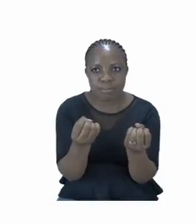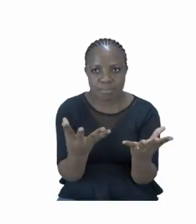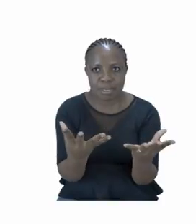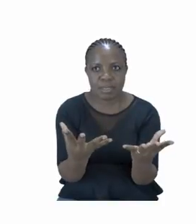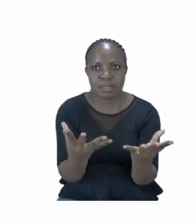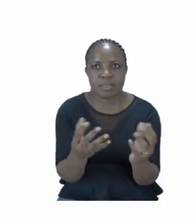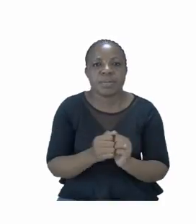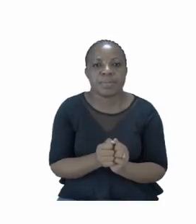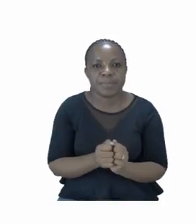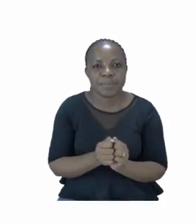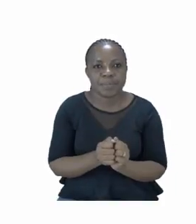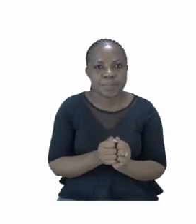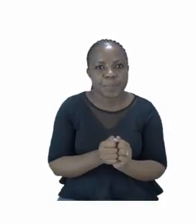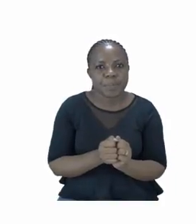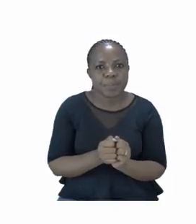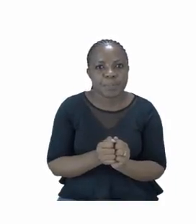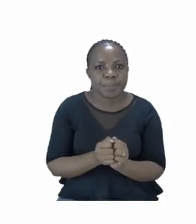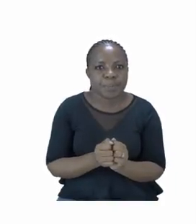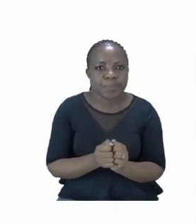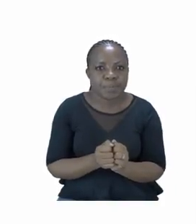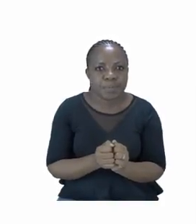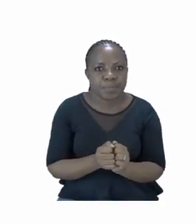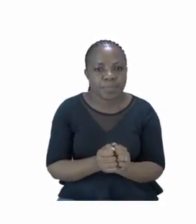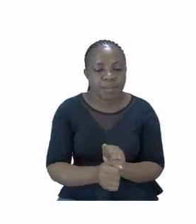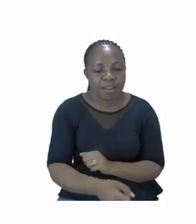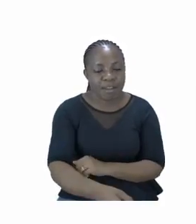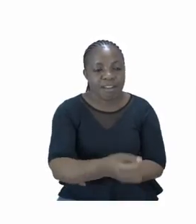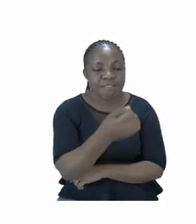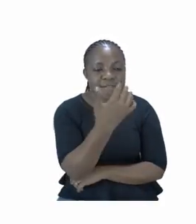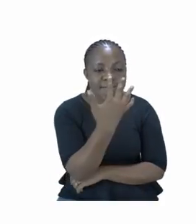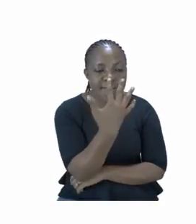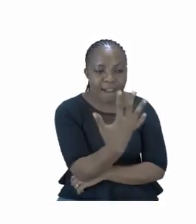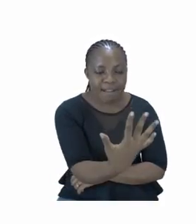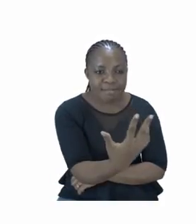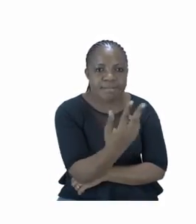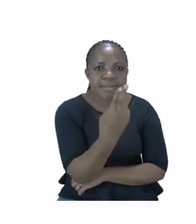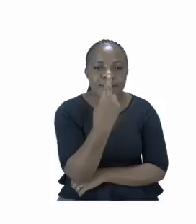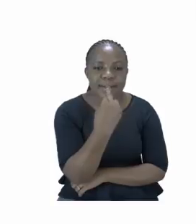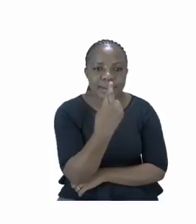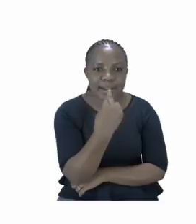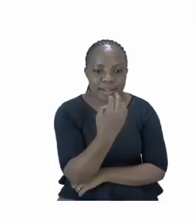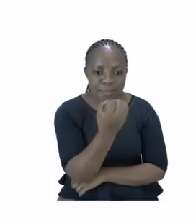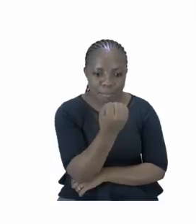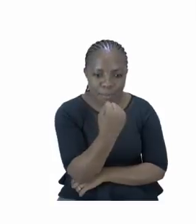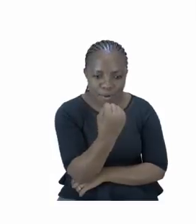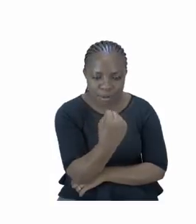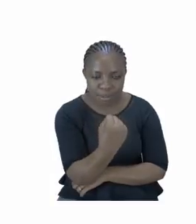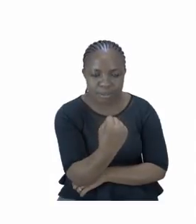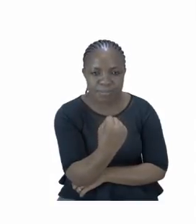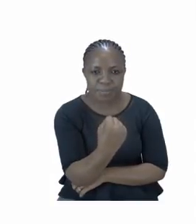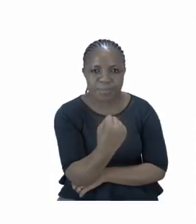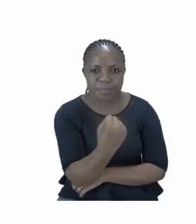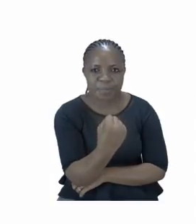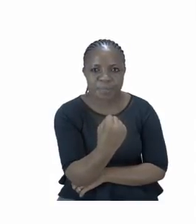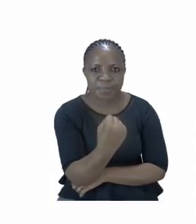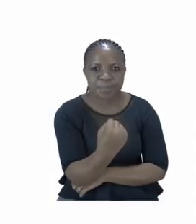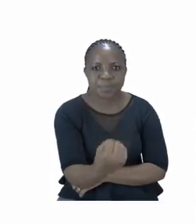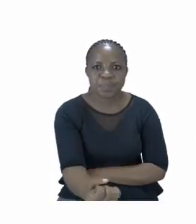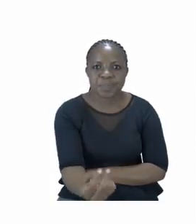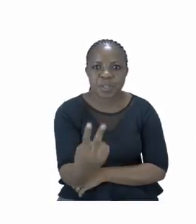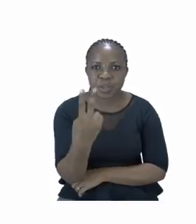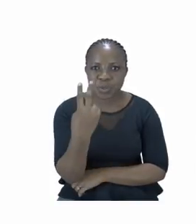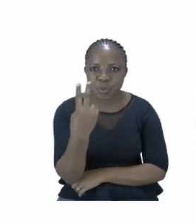Let's read it again. There are 5 red balls,